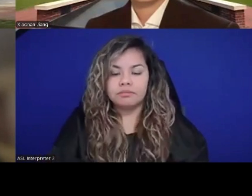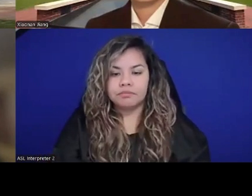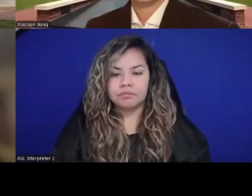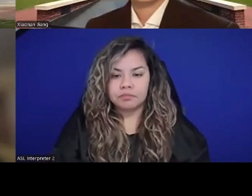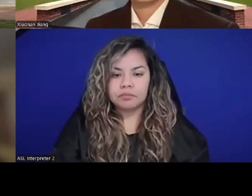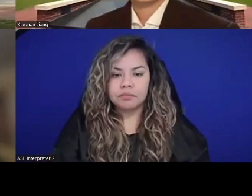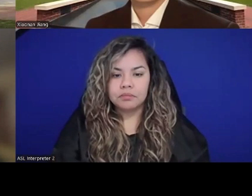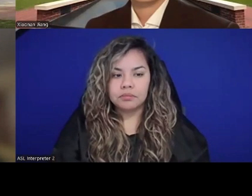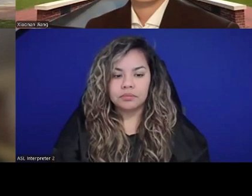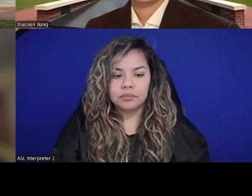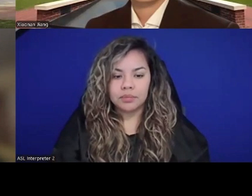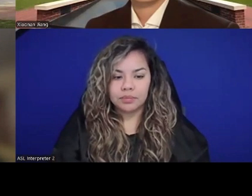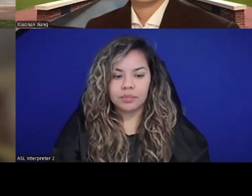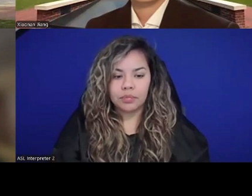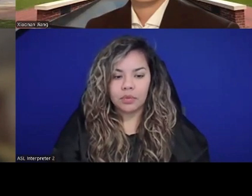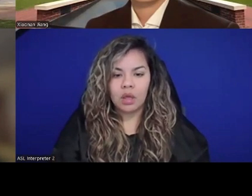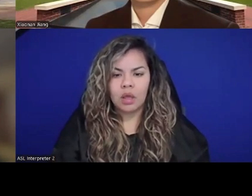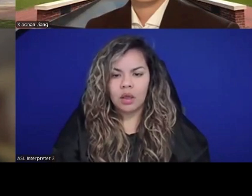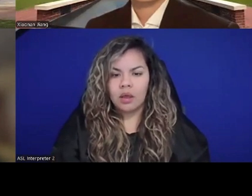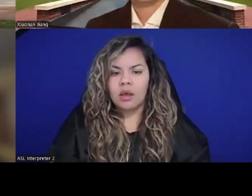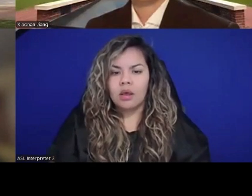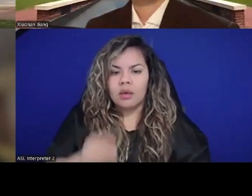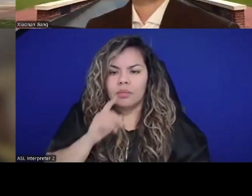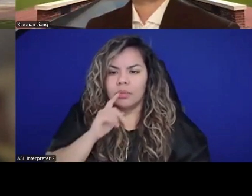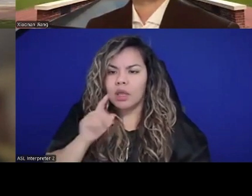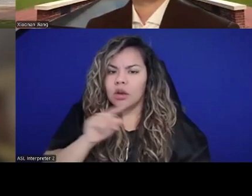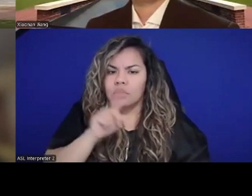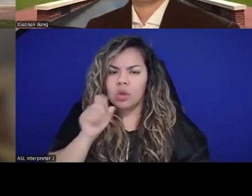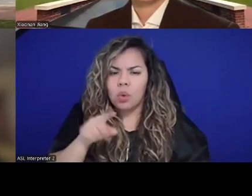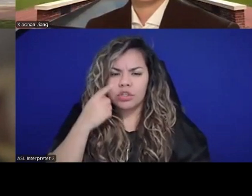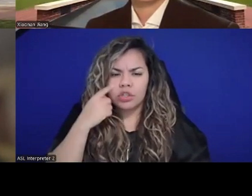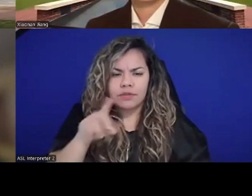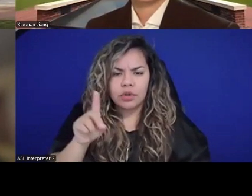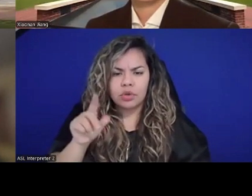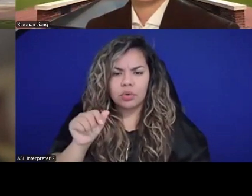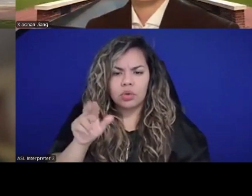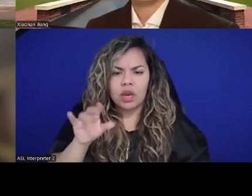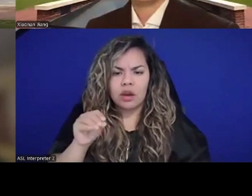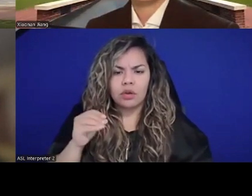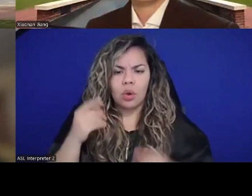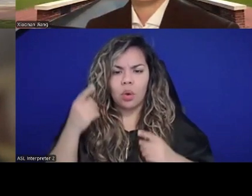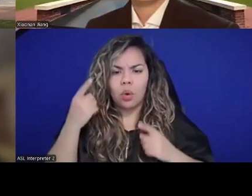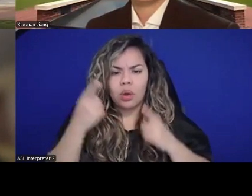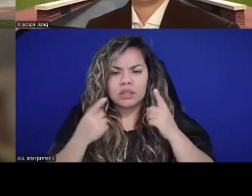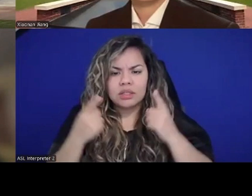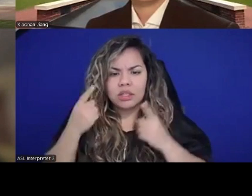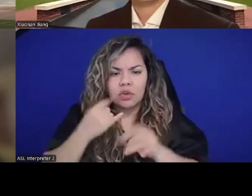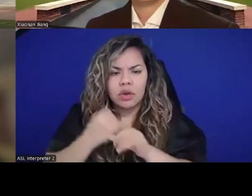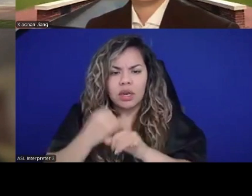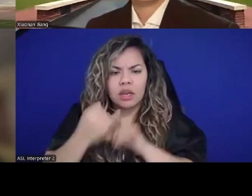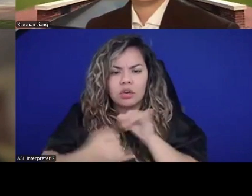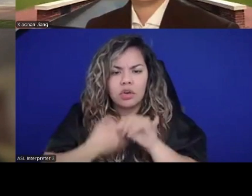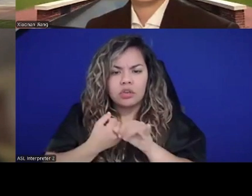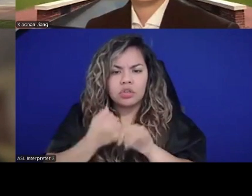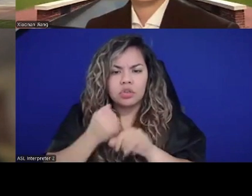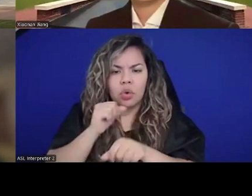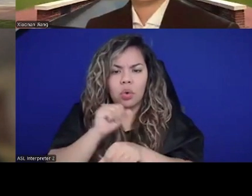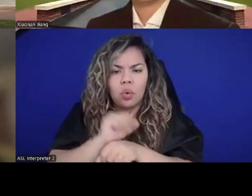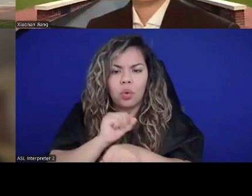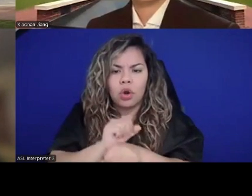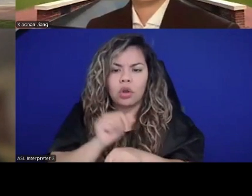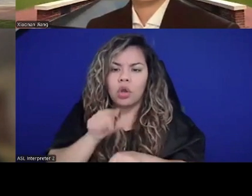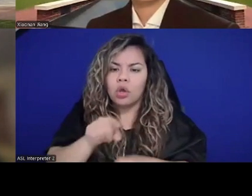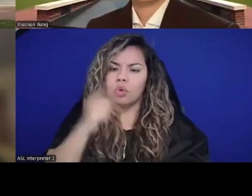Yep. And so there is a question for you, Dario. To be considered comparing international work, do you always have to compare two